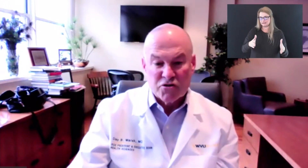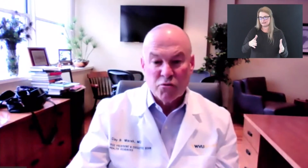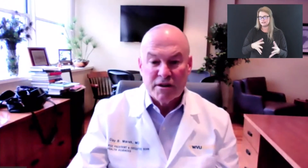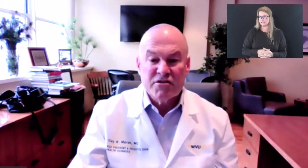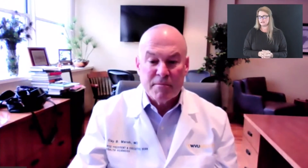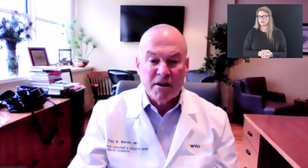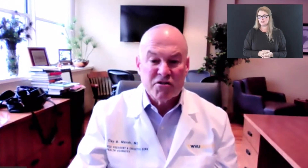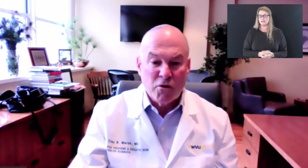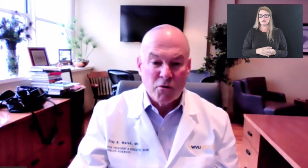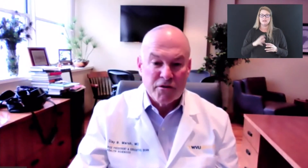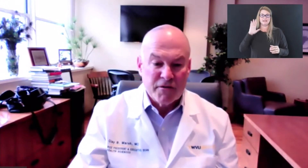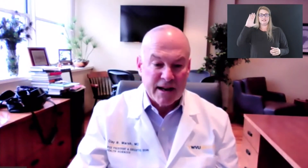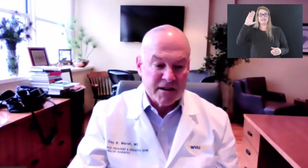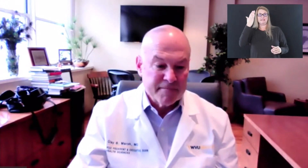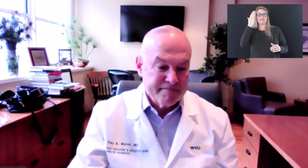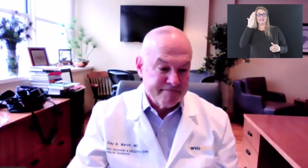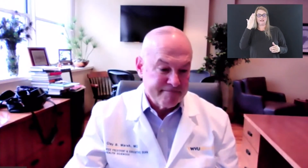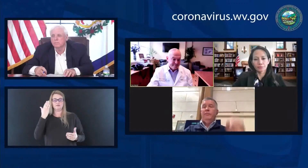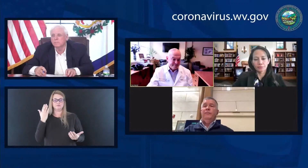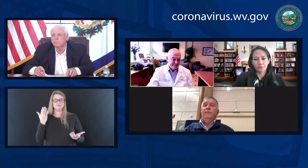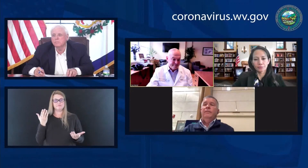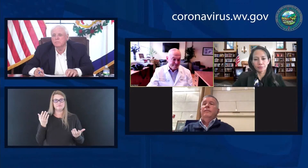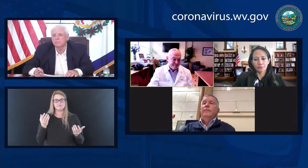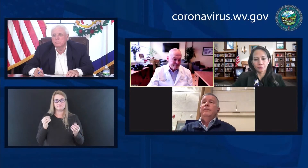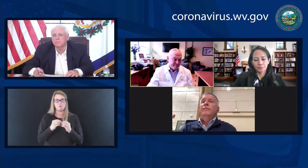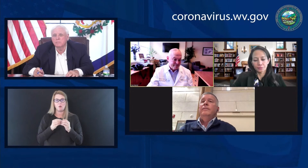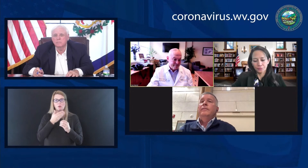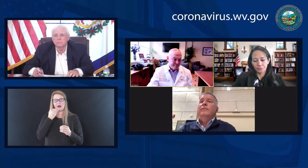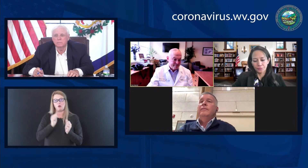antibodies, which we'd see much more with the vaccine.